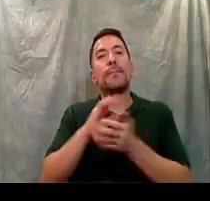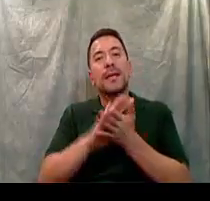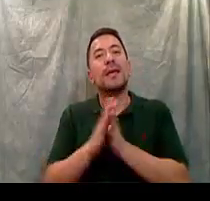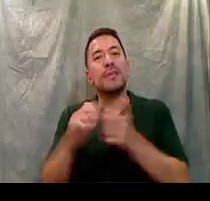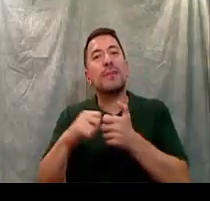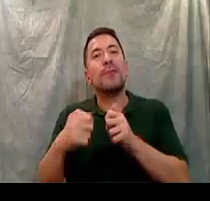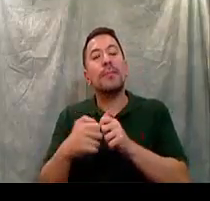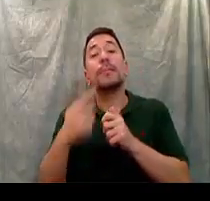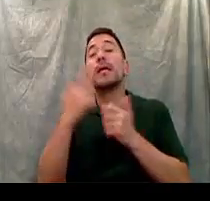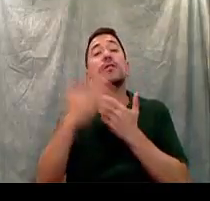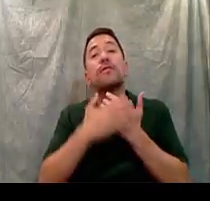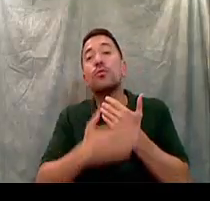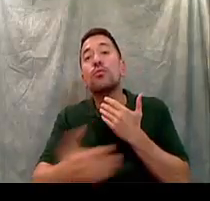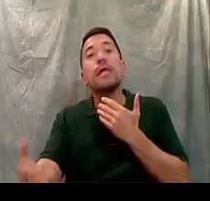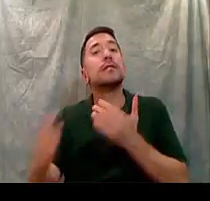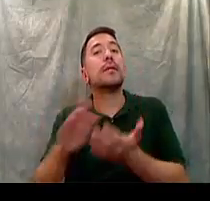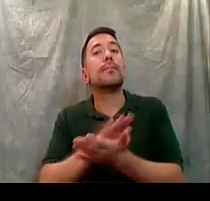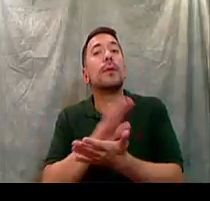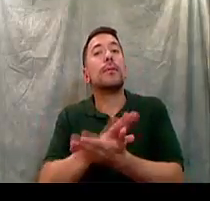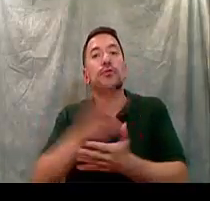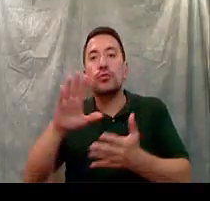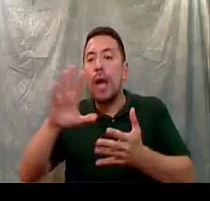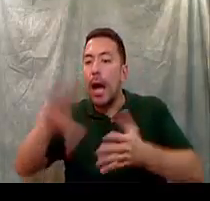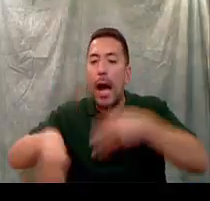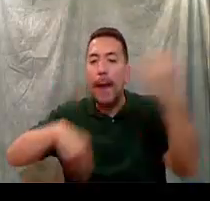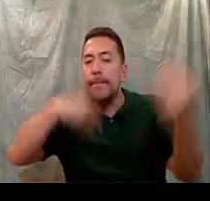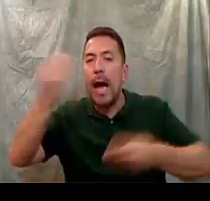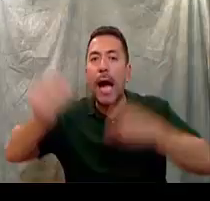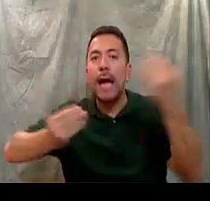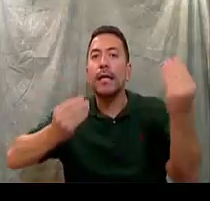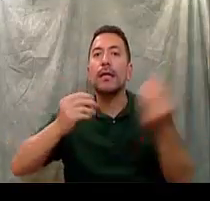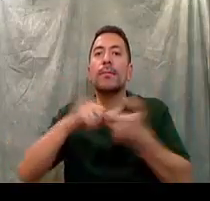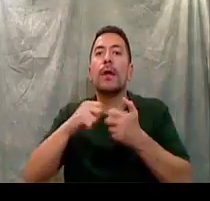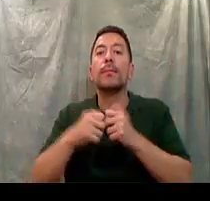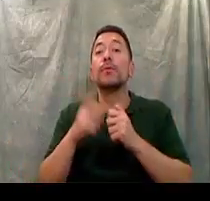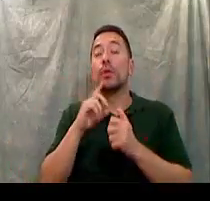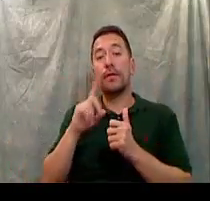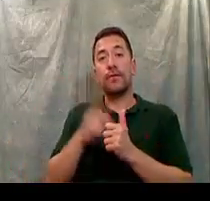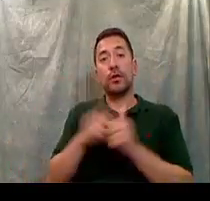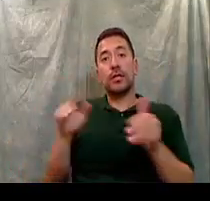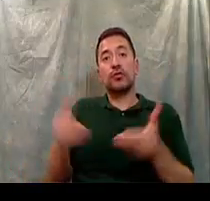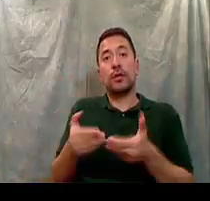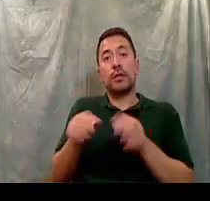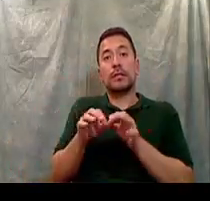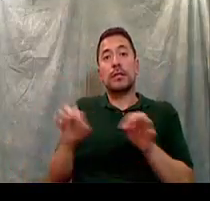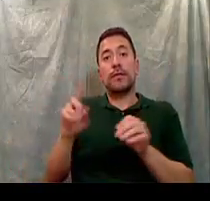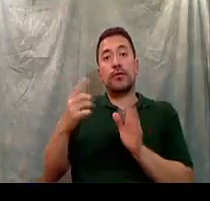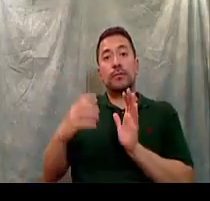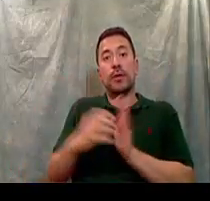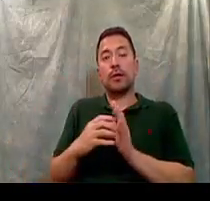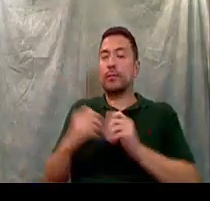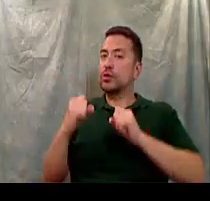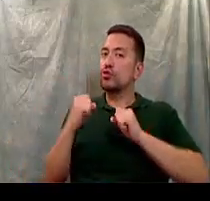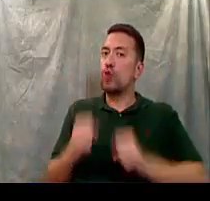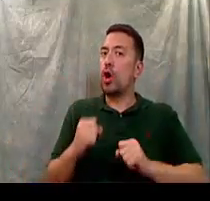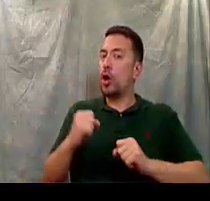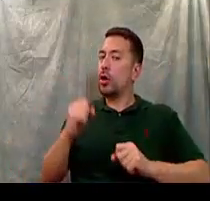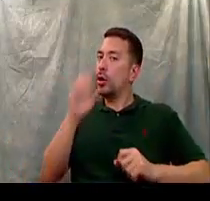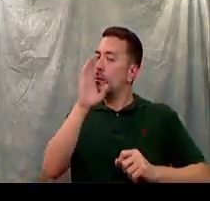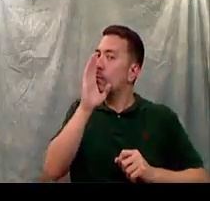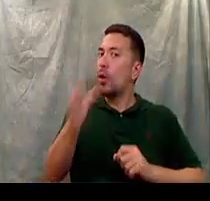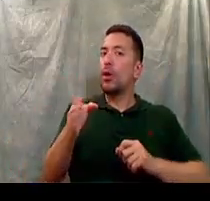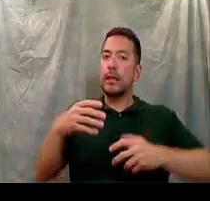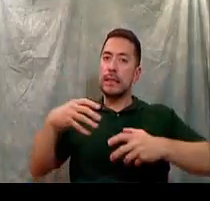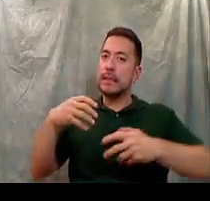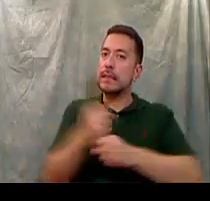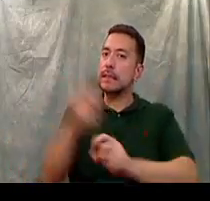of the paper to sort of unpack the problem. And so you want this first sort of introductory sentence to this first paragraph to be strong, to be bold, succinct, and actually